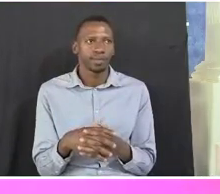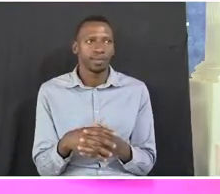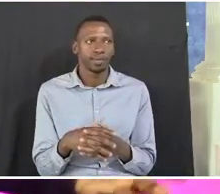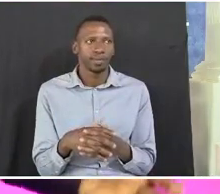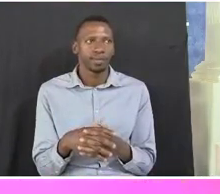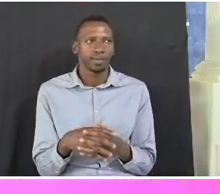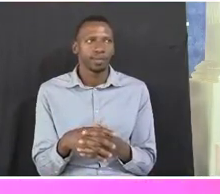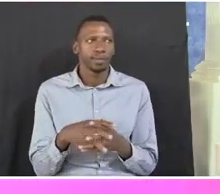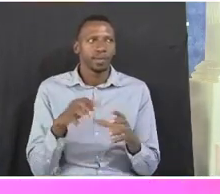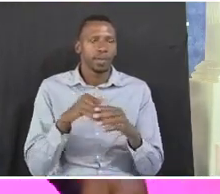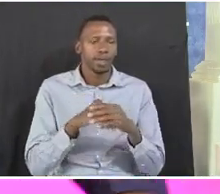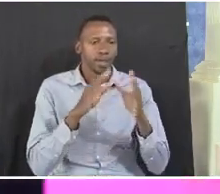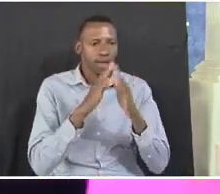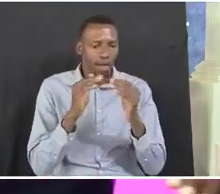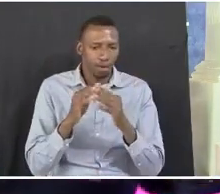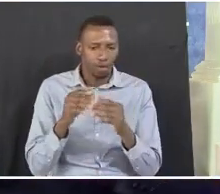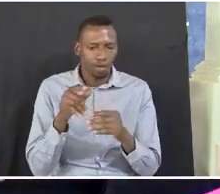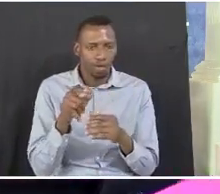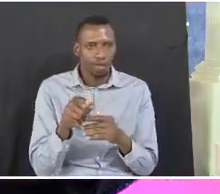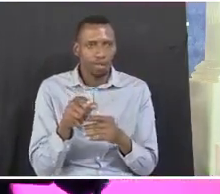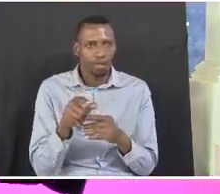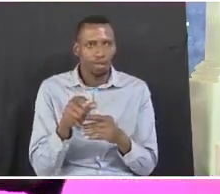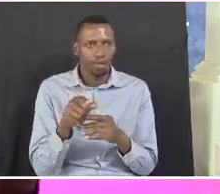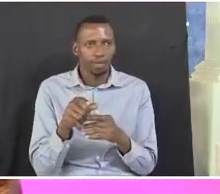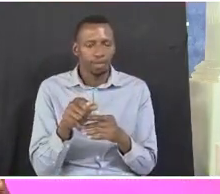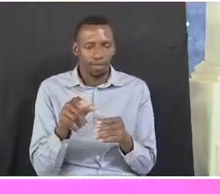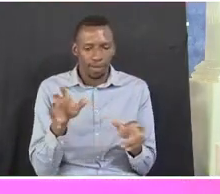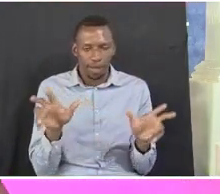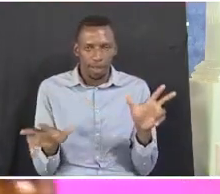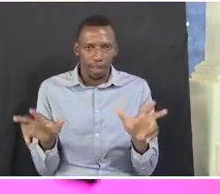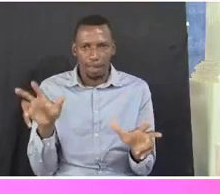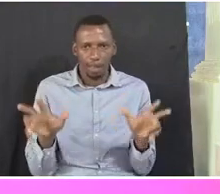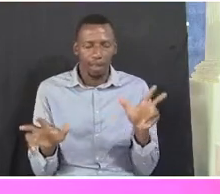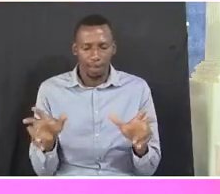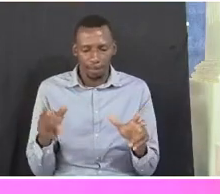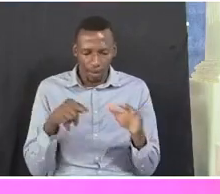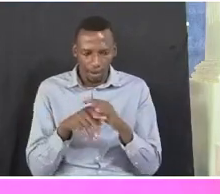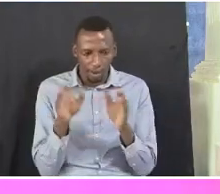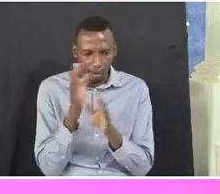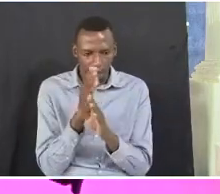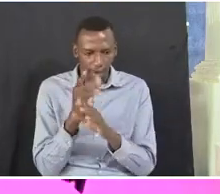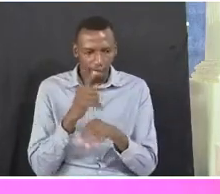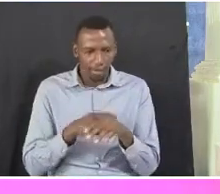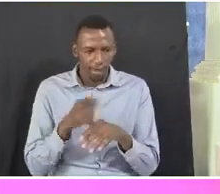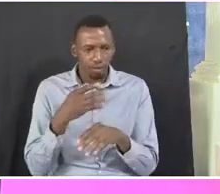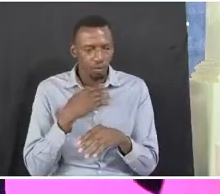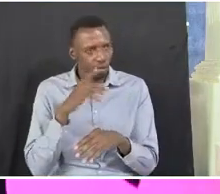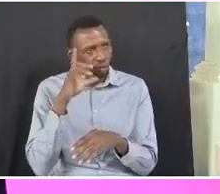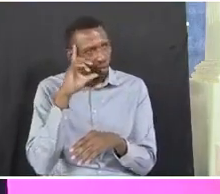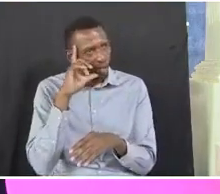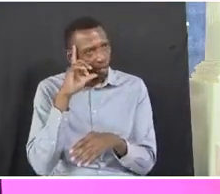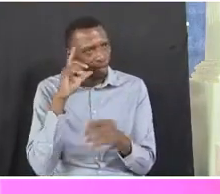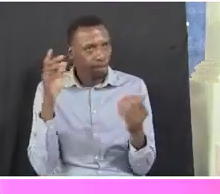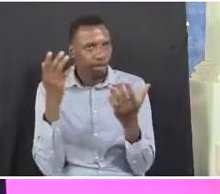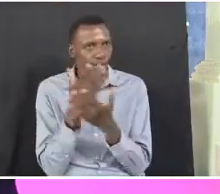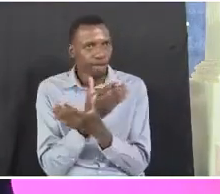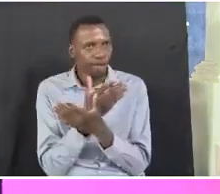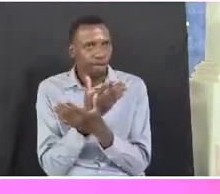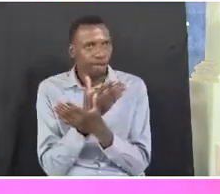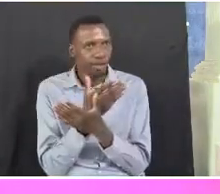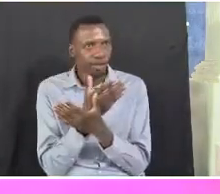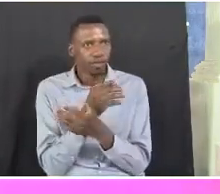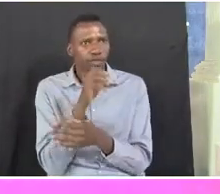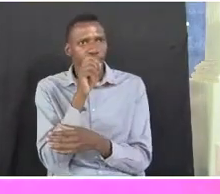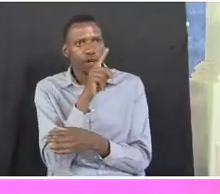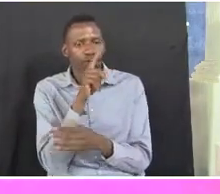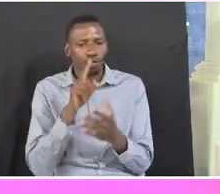In some houses, lizards come and hide inside those blankets. So when you want to sleep at night, there is something. You begin to do,